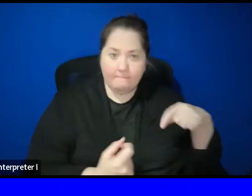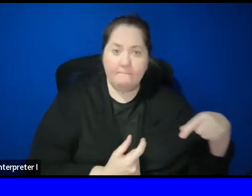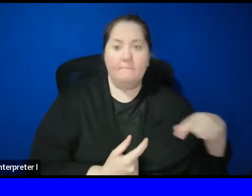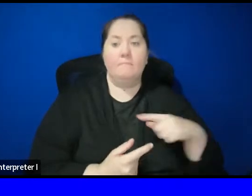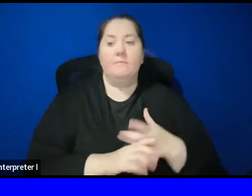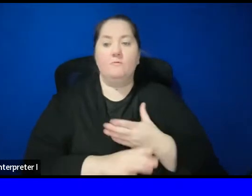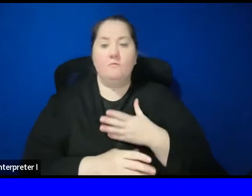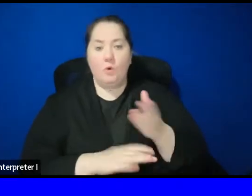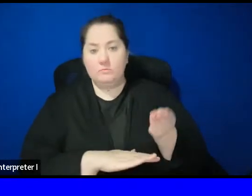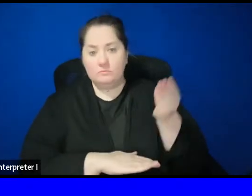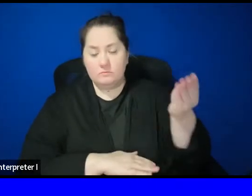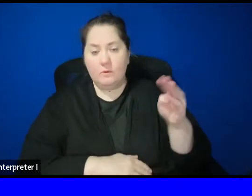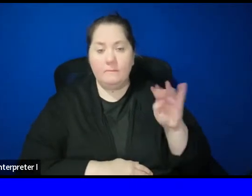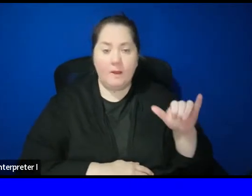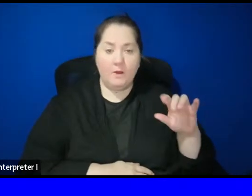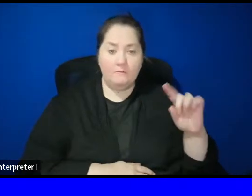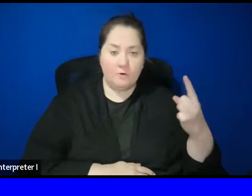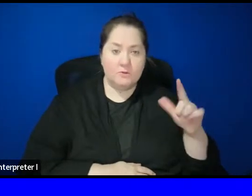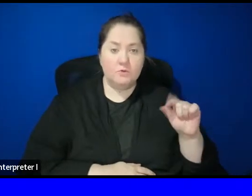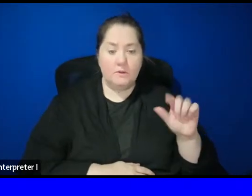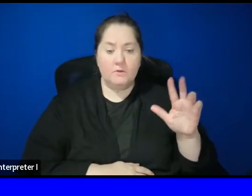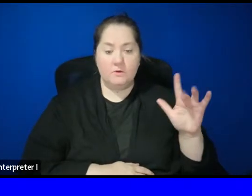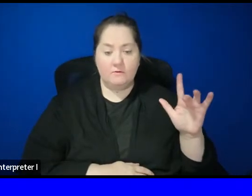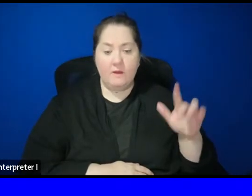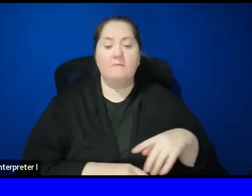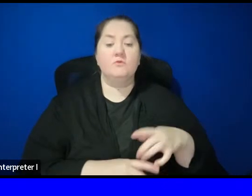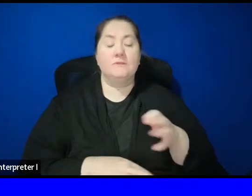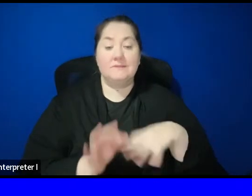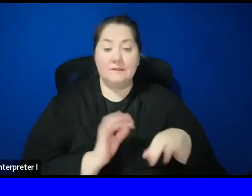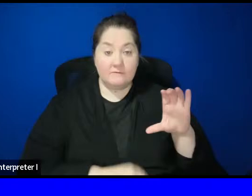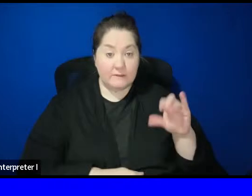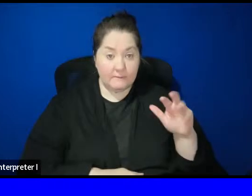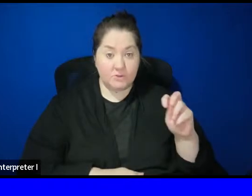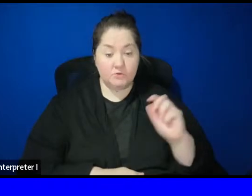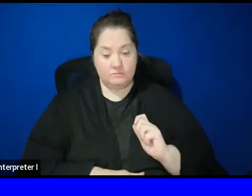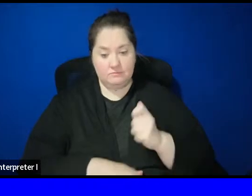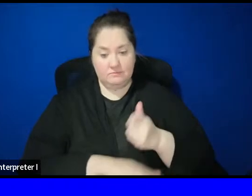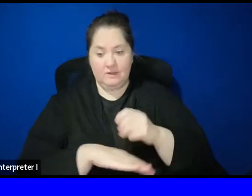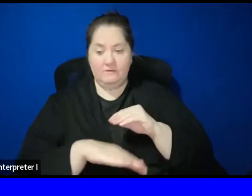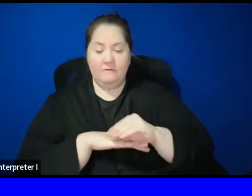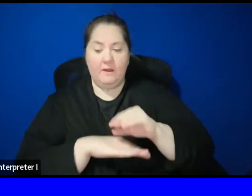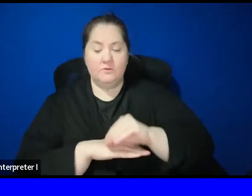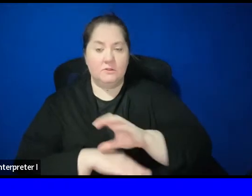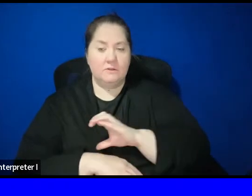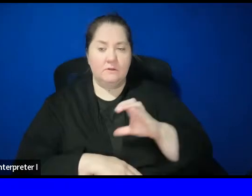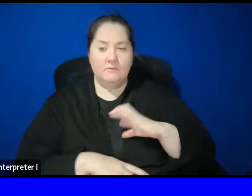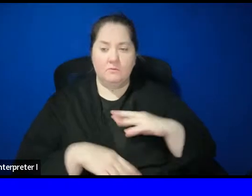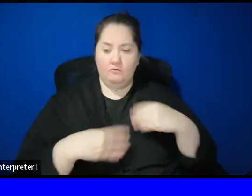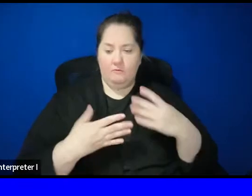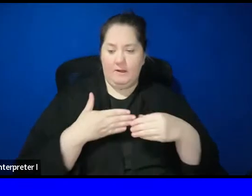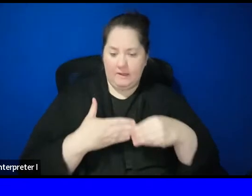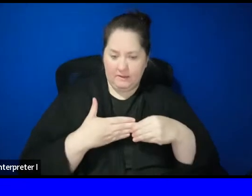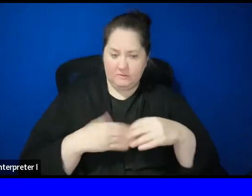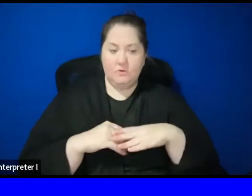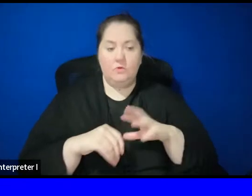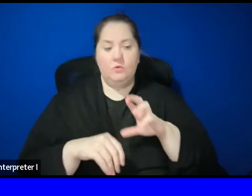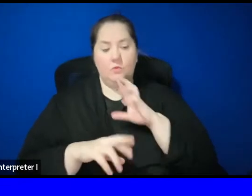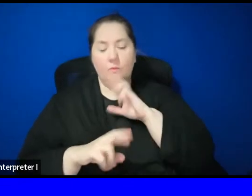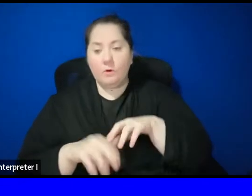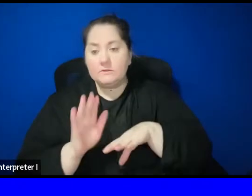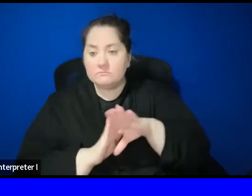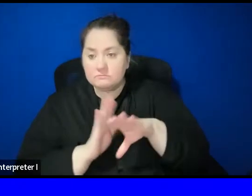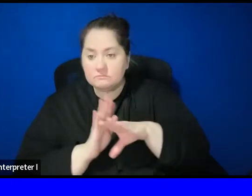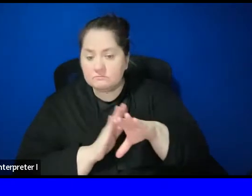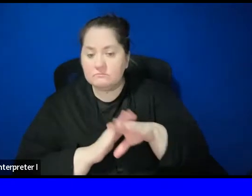2025. Rather than a commission to write the report, the committee print establishes an advisory committee to provide guidance on the report's development,